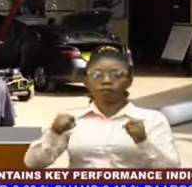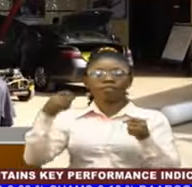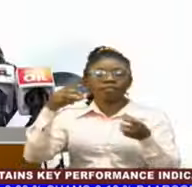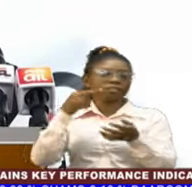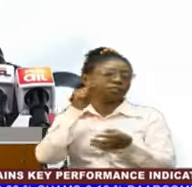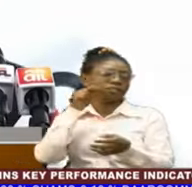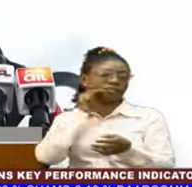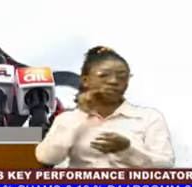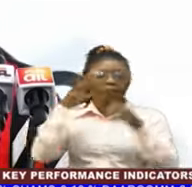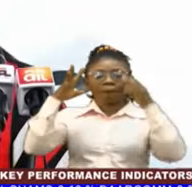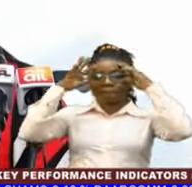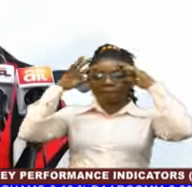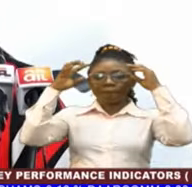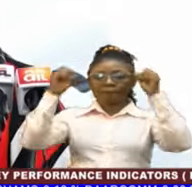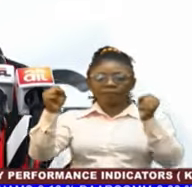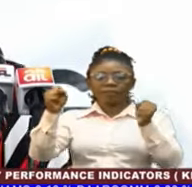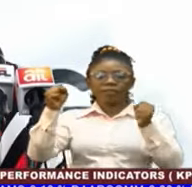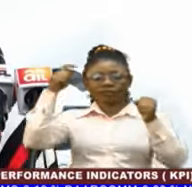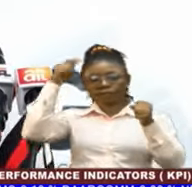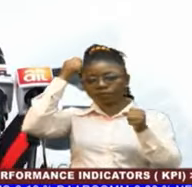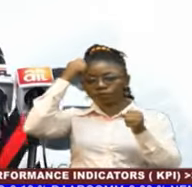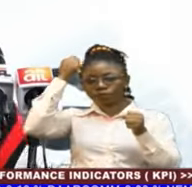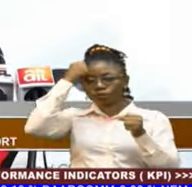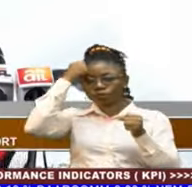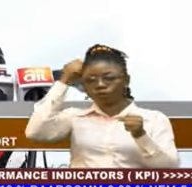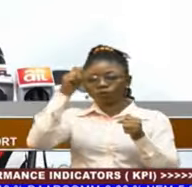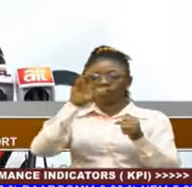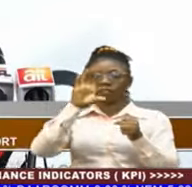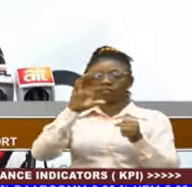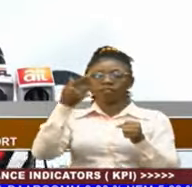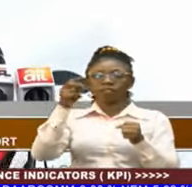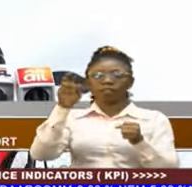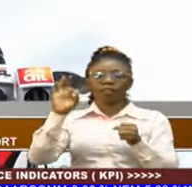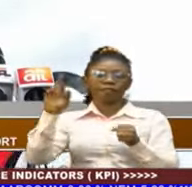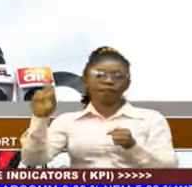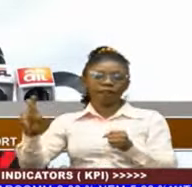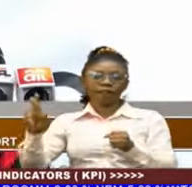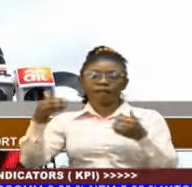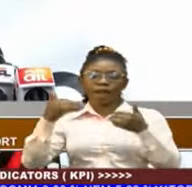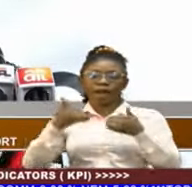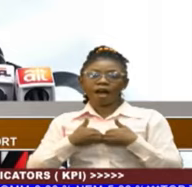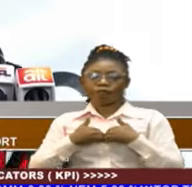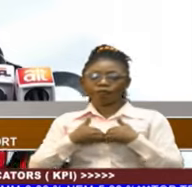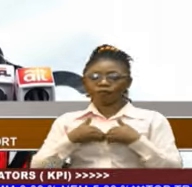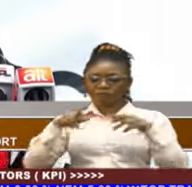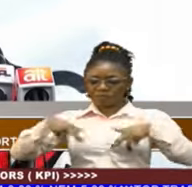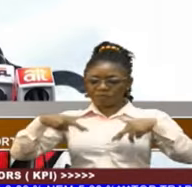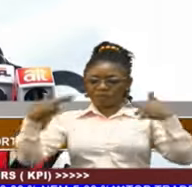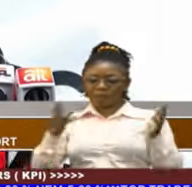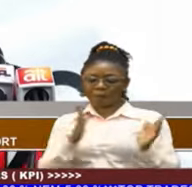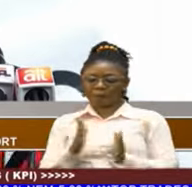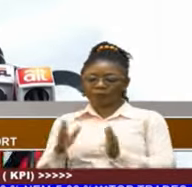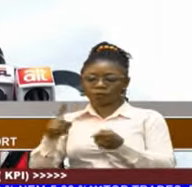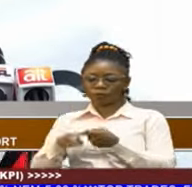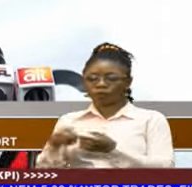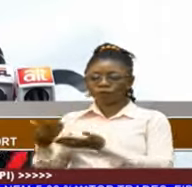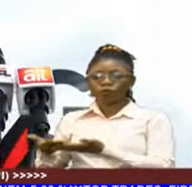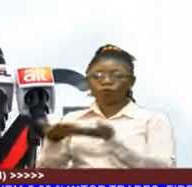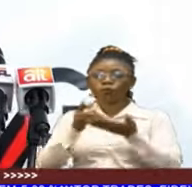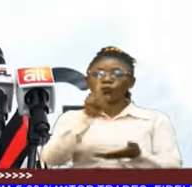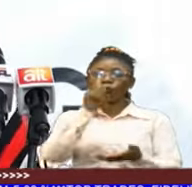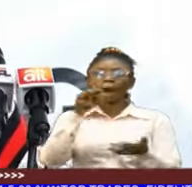Nigerians. President Bola Ahmed Tinubu, GCFRO, has revealed plans to introduce 1